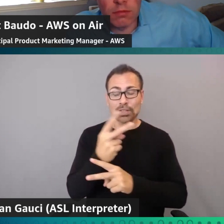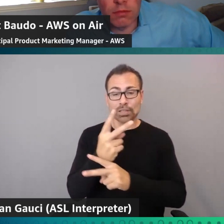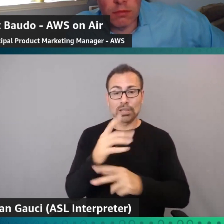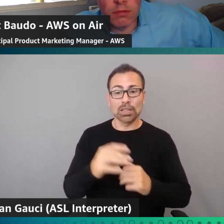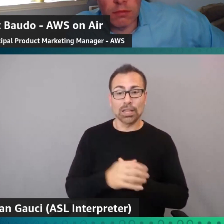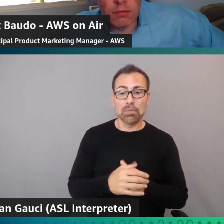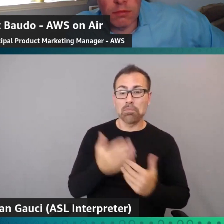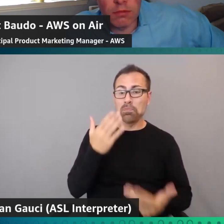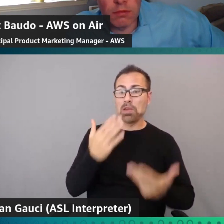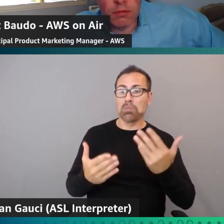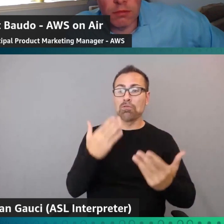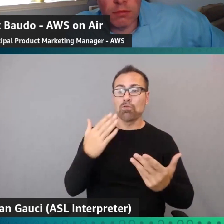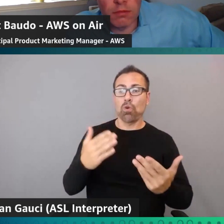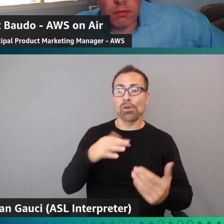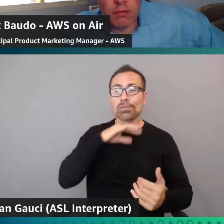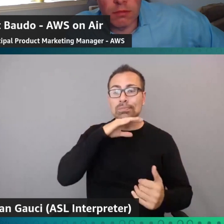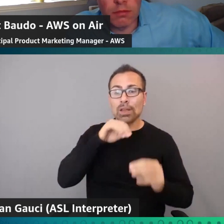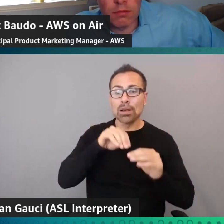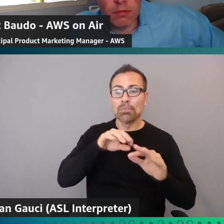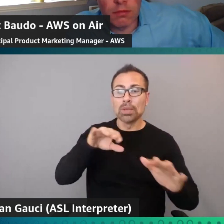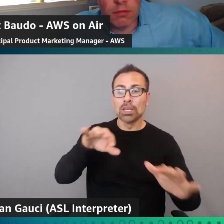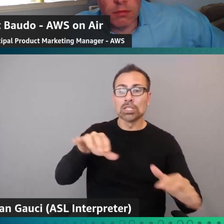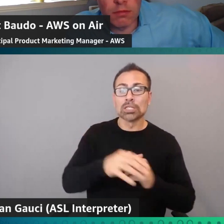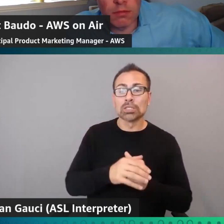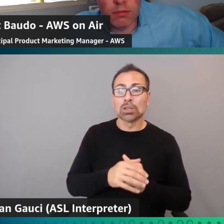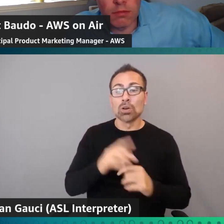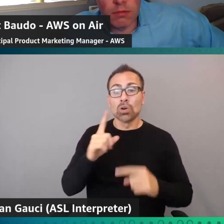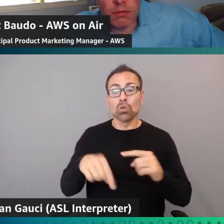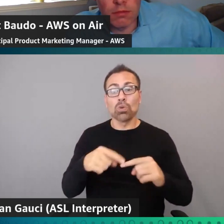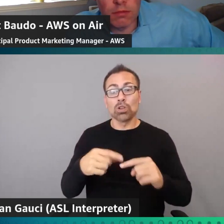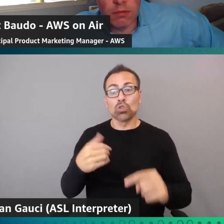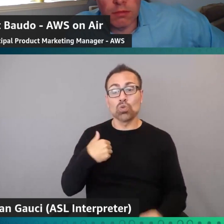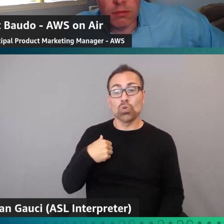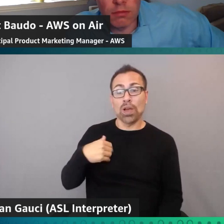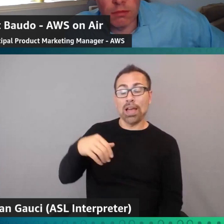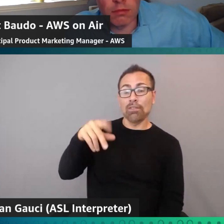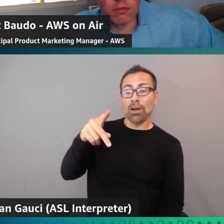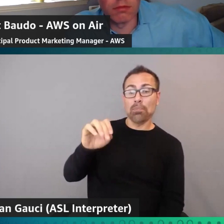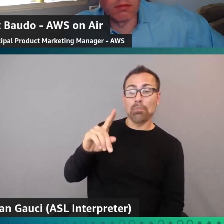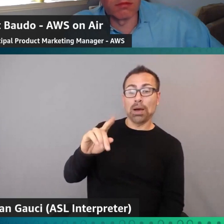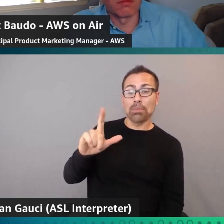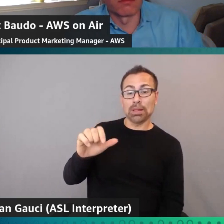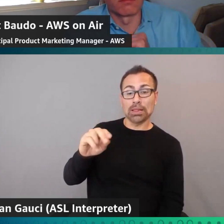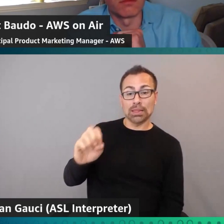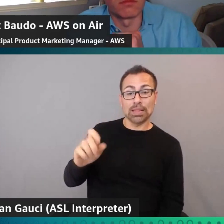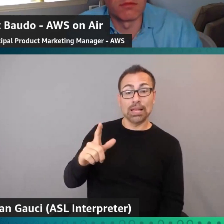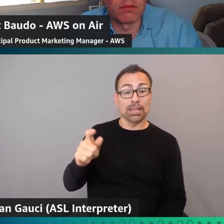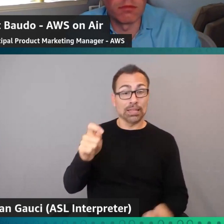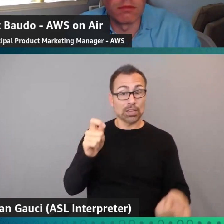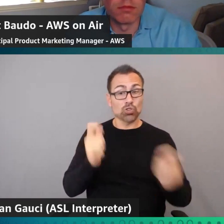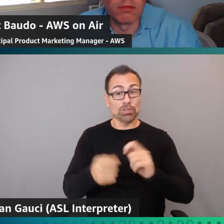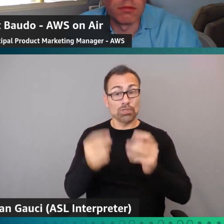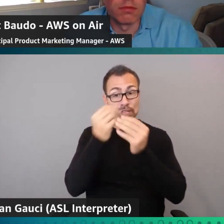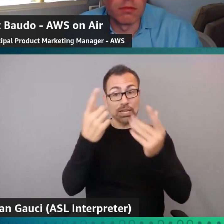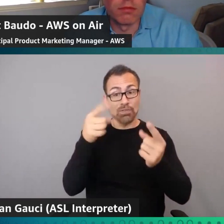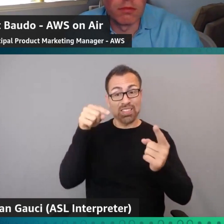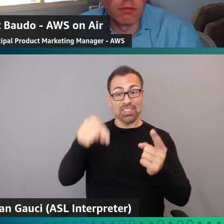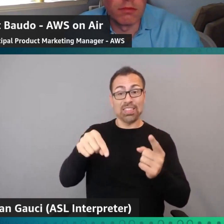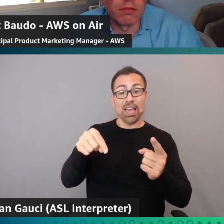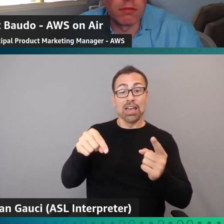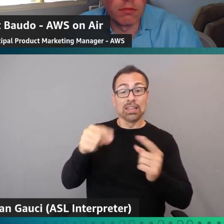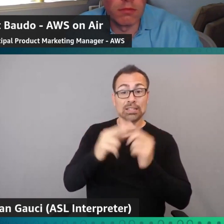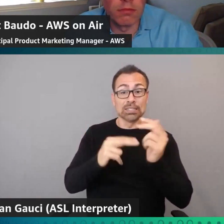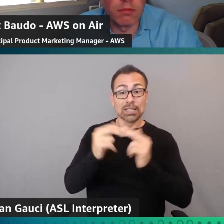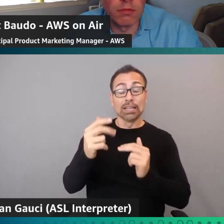can, once you actually have a pipeline which can transform the data for that site into an output, that's you